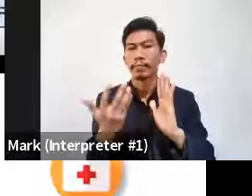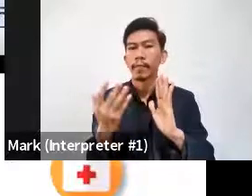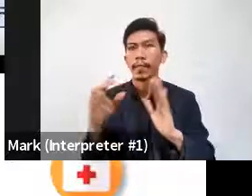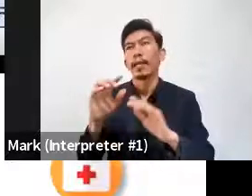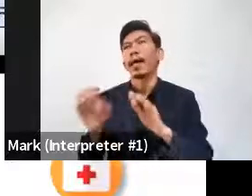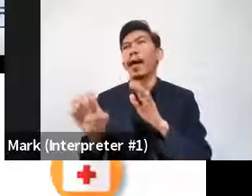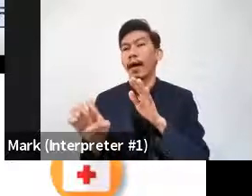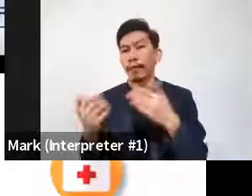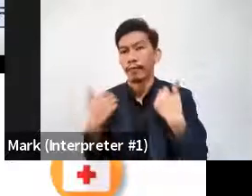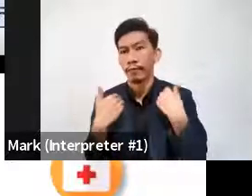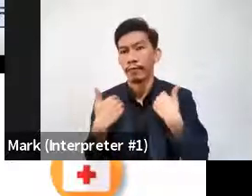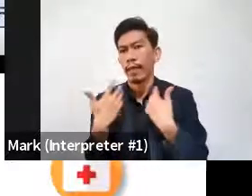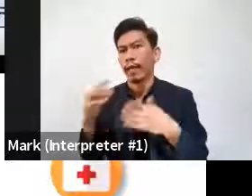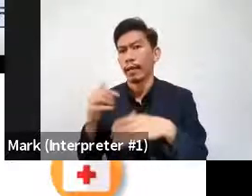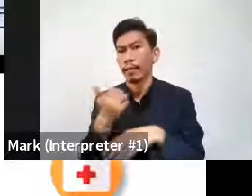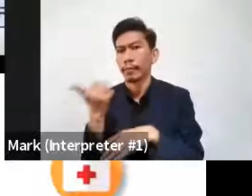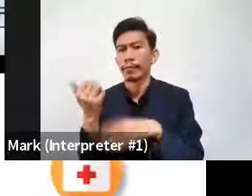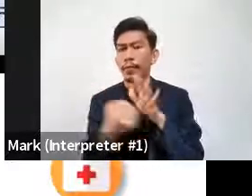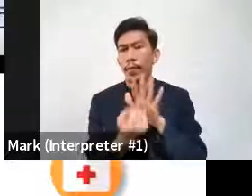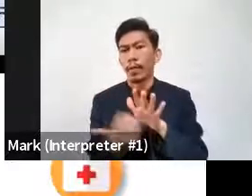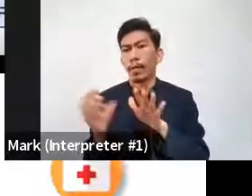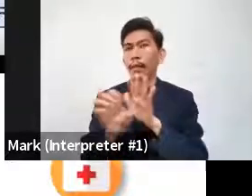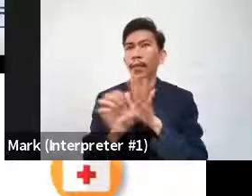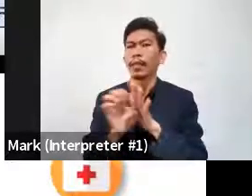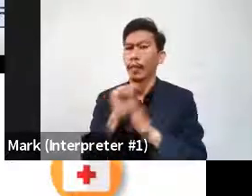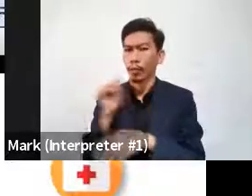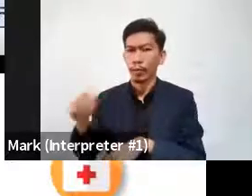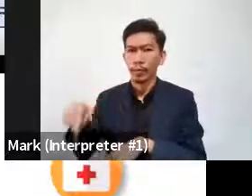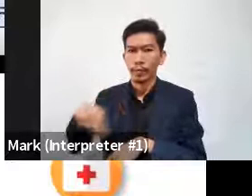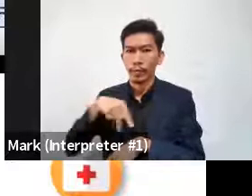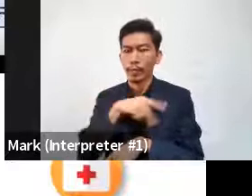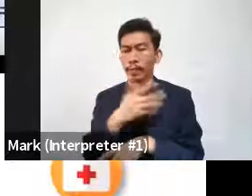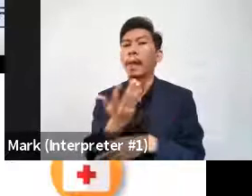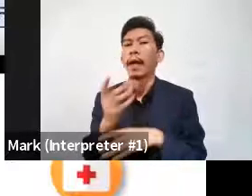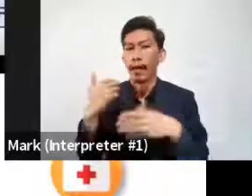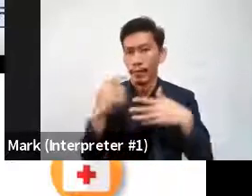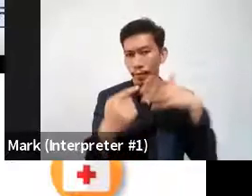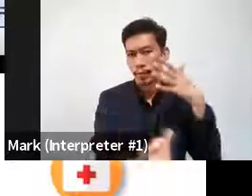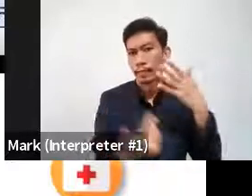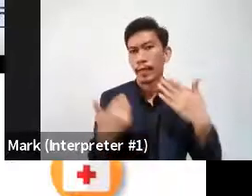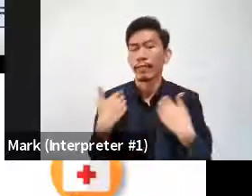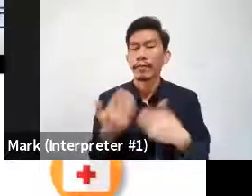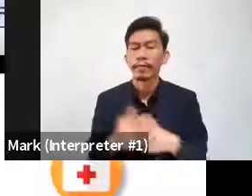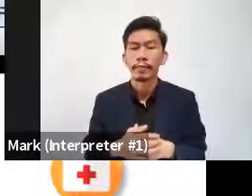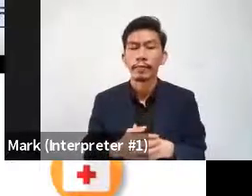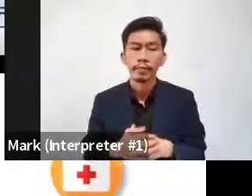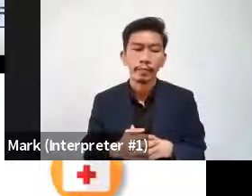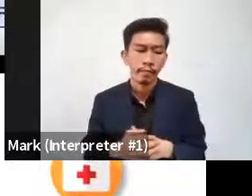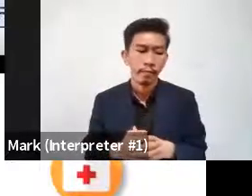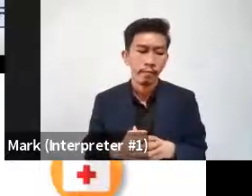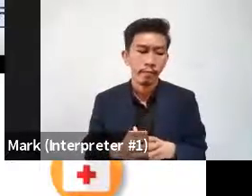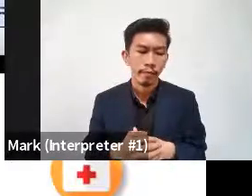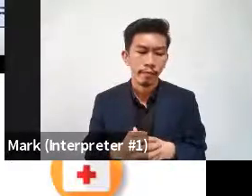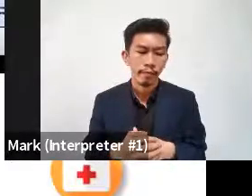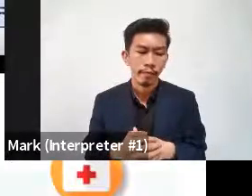like not only for pneumonia. So we are paying for mild, moderate, severe, and critical types of pneumonia. Next slide.